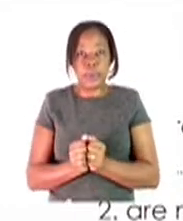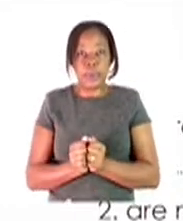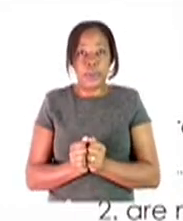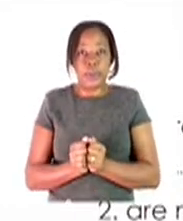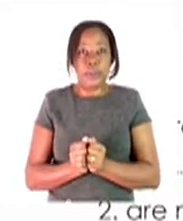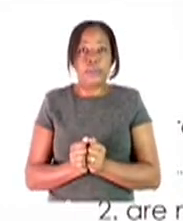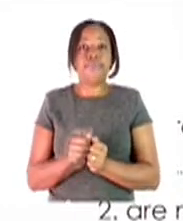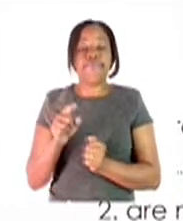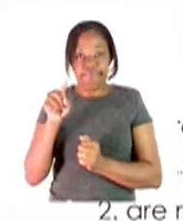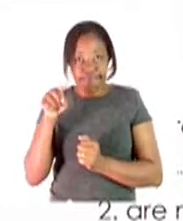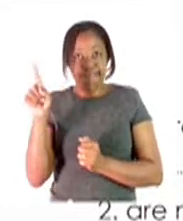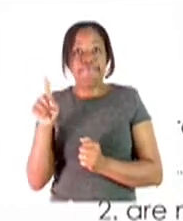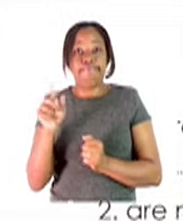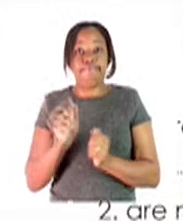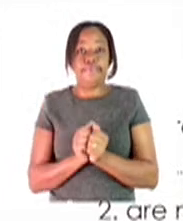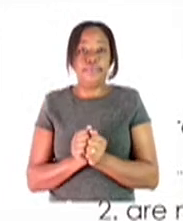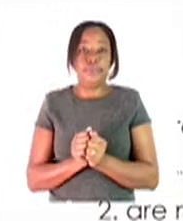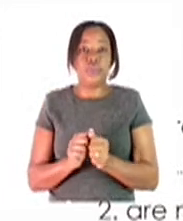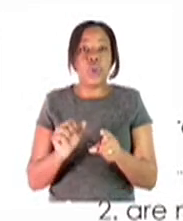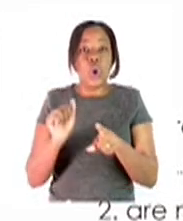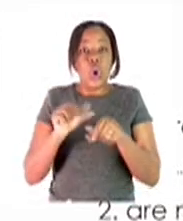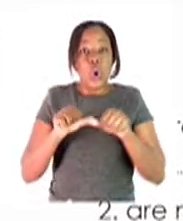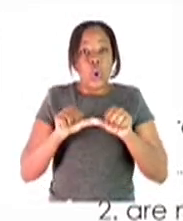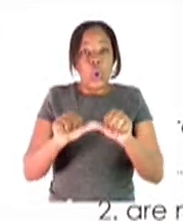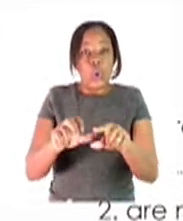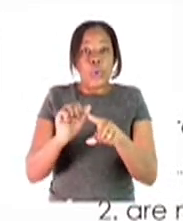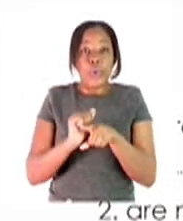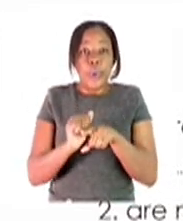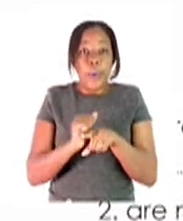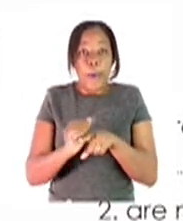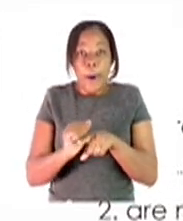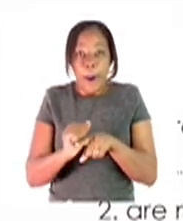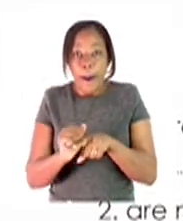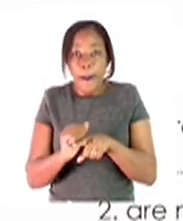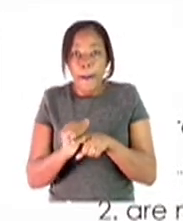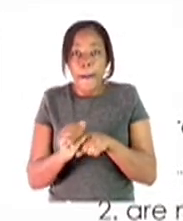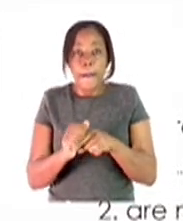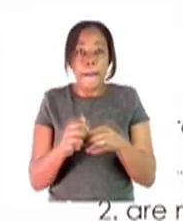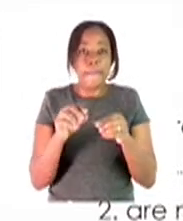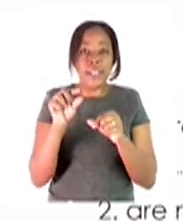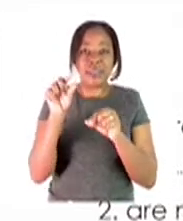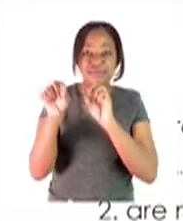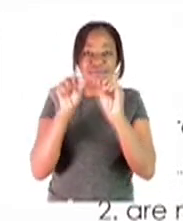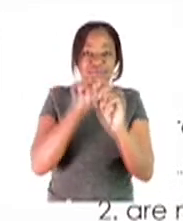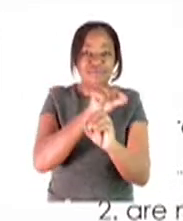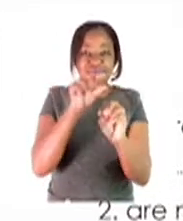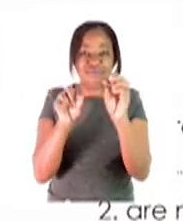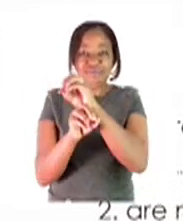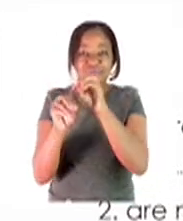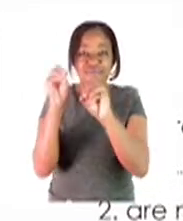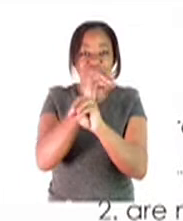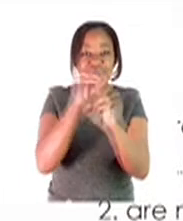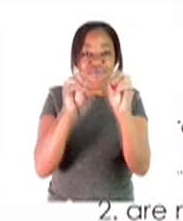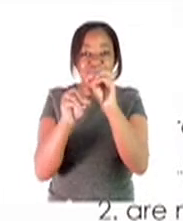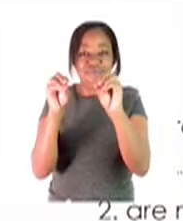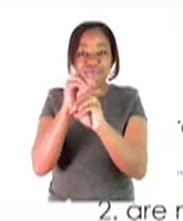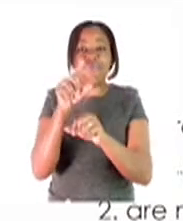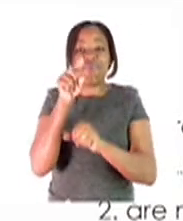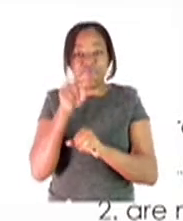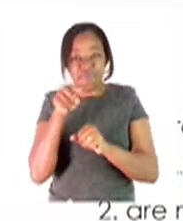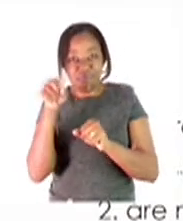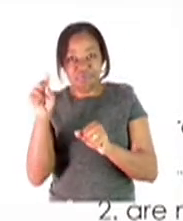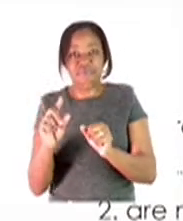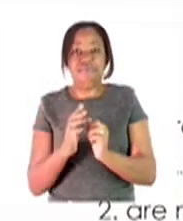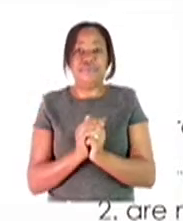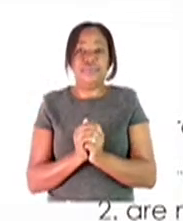can continue also practicing and putting this there and putting the other one there and try to read it until you find the final one which